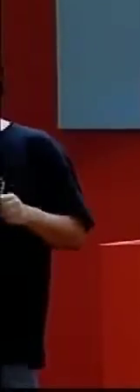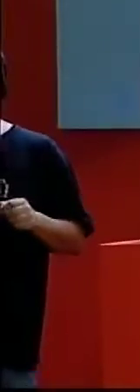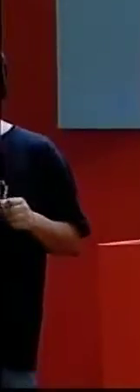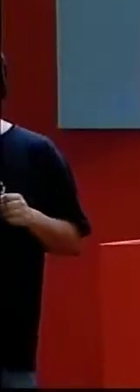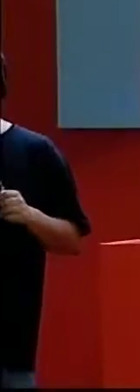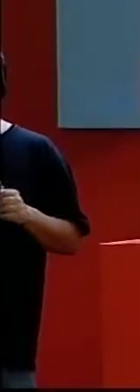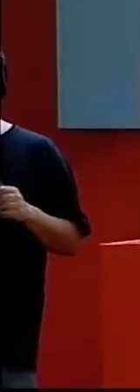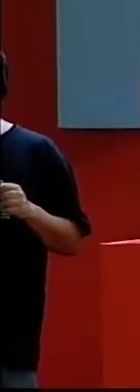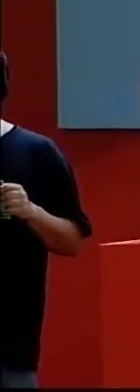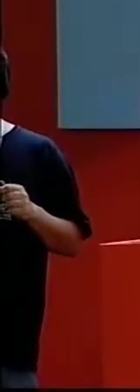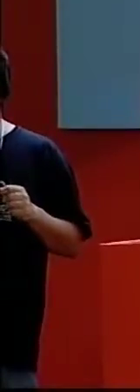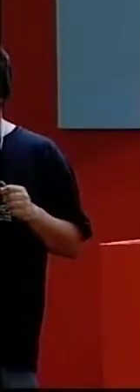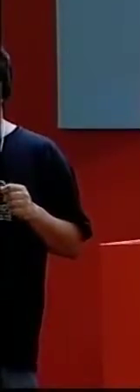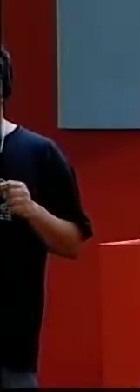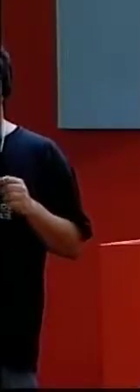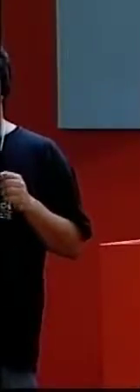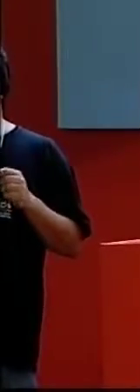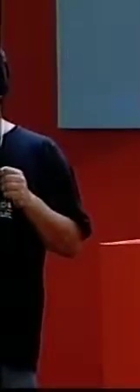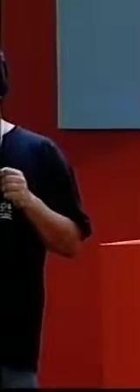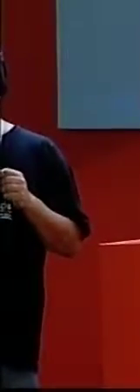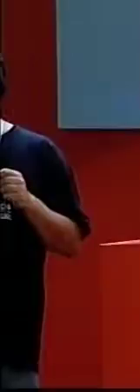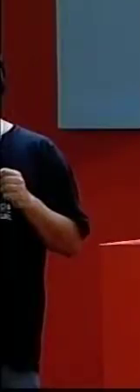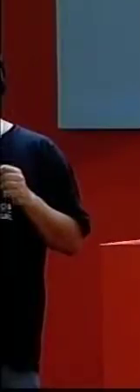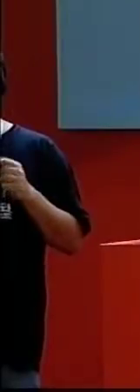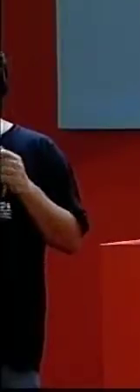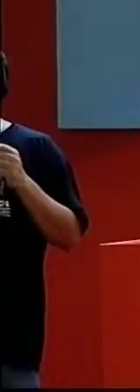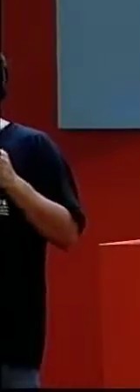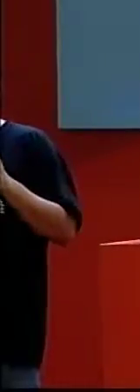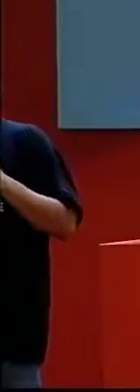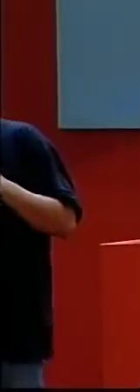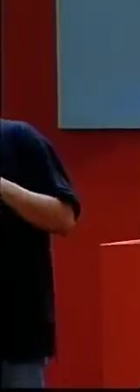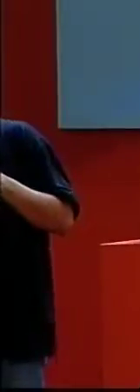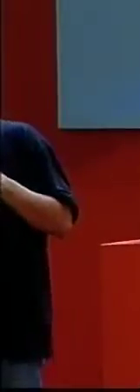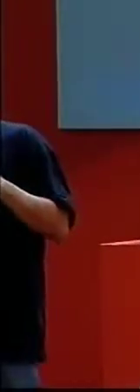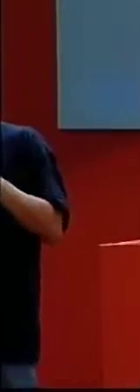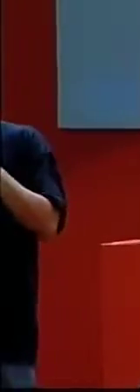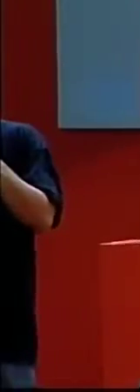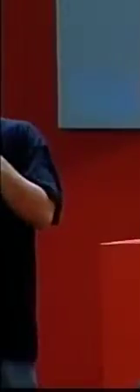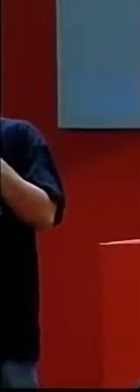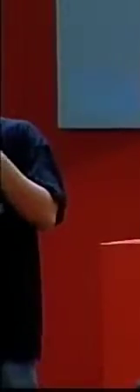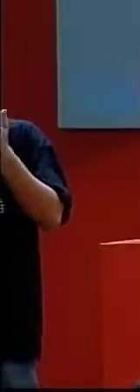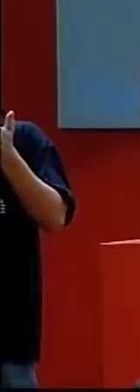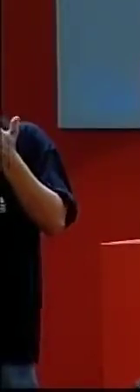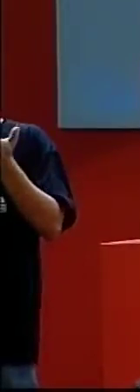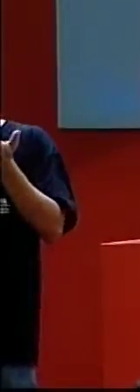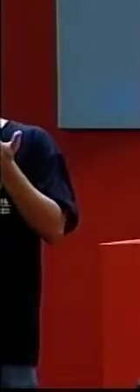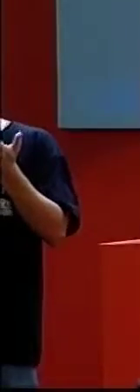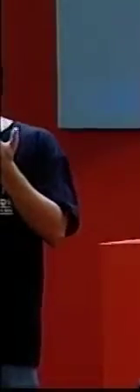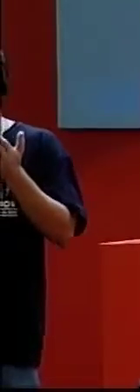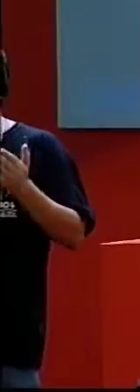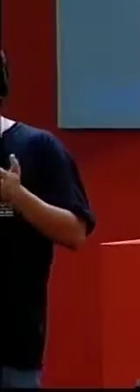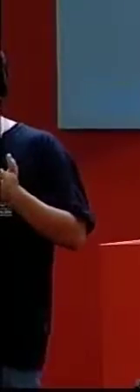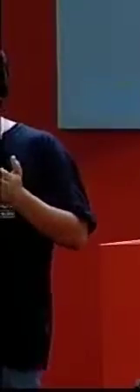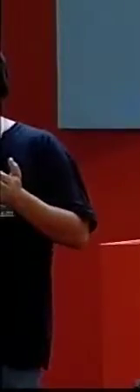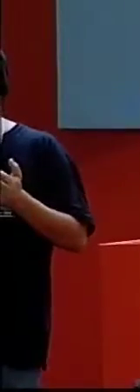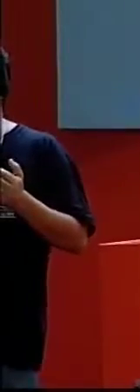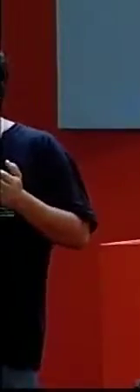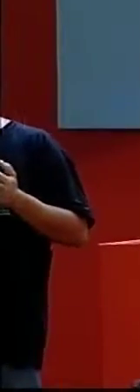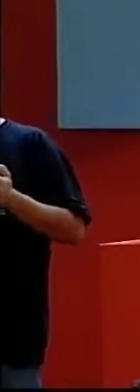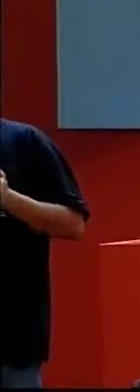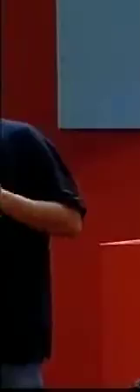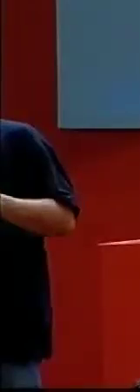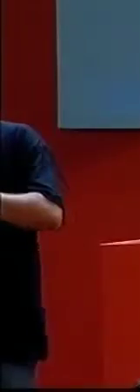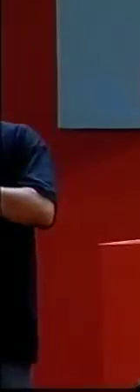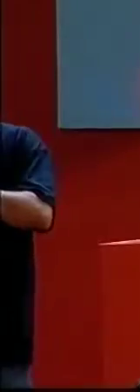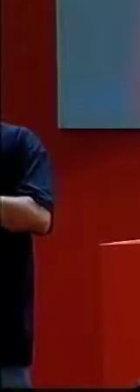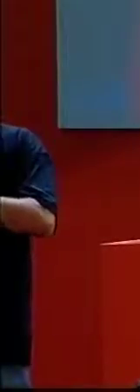extremely minimal kind of political agreement that was only accepted by a handful of countries, I